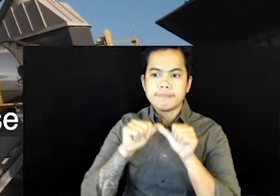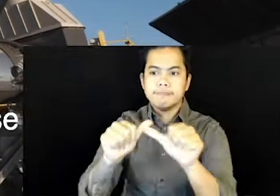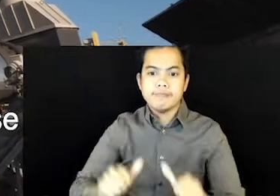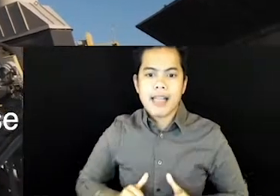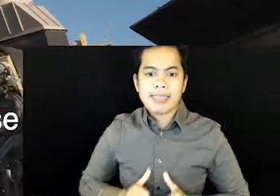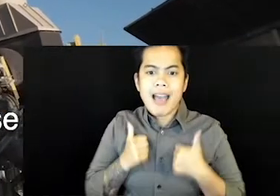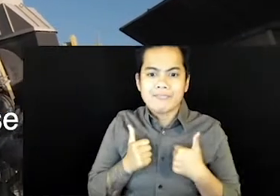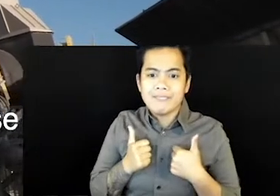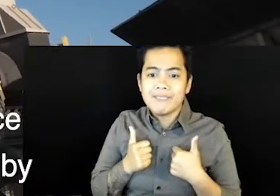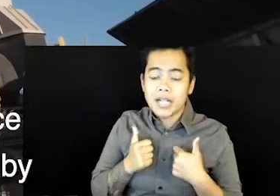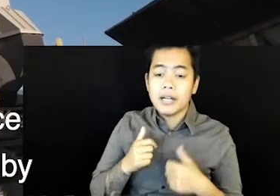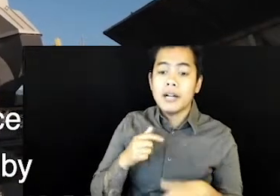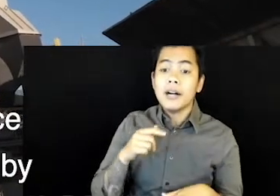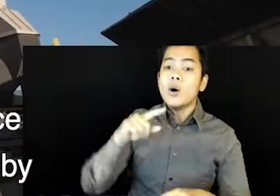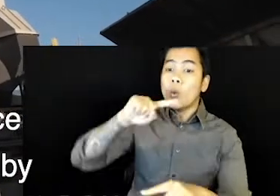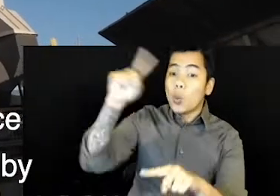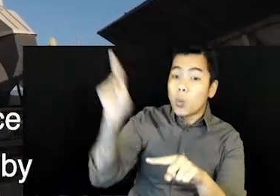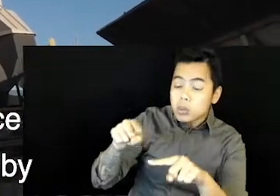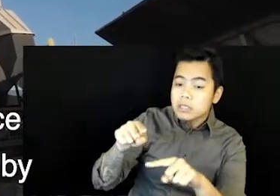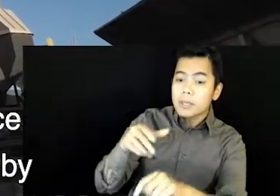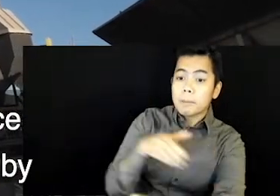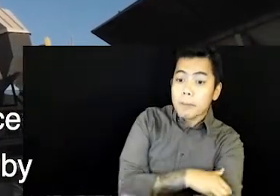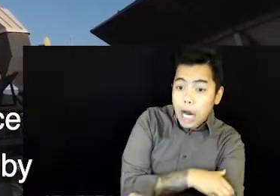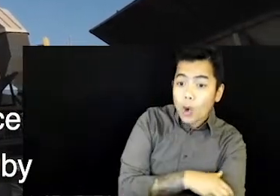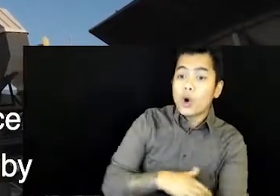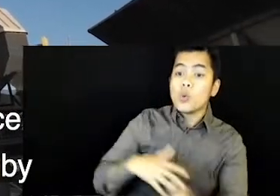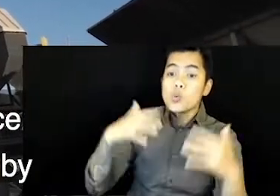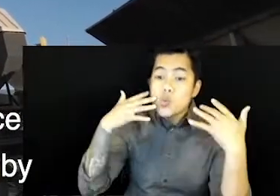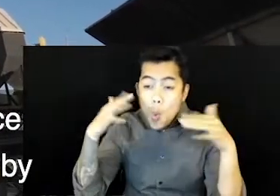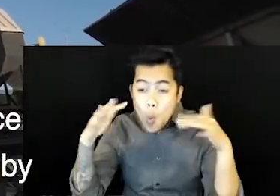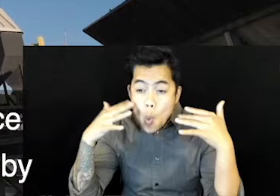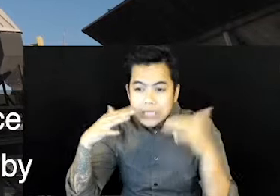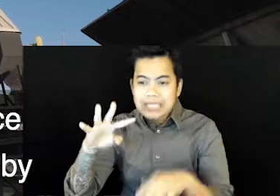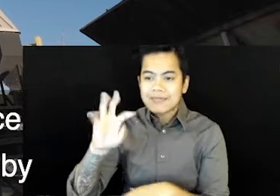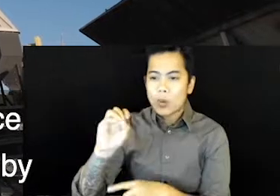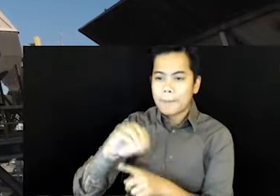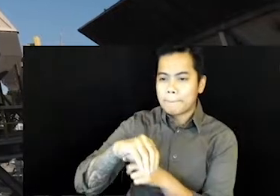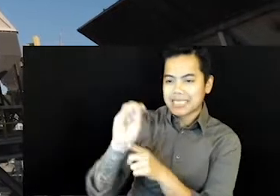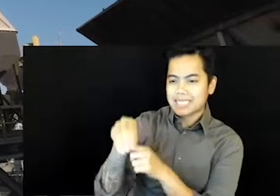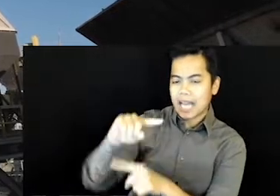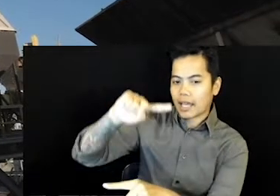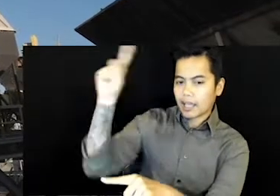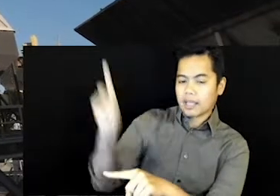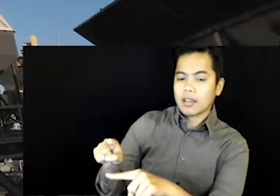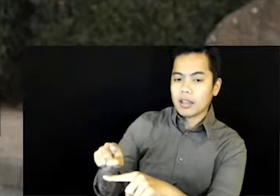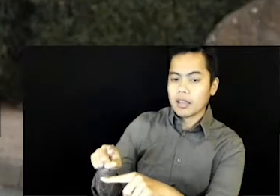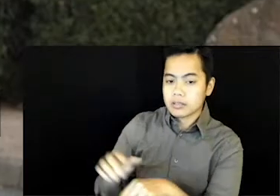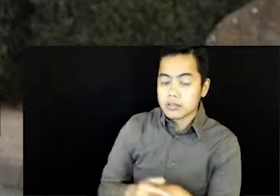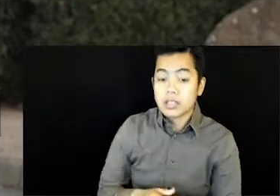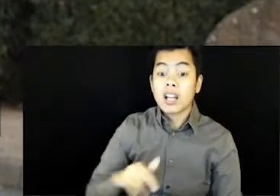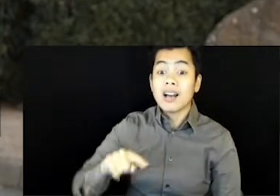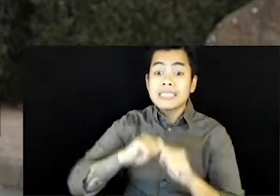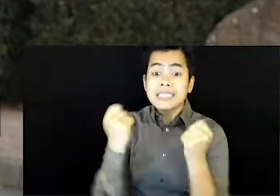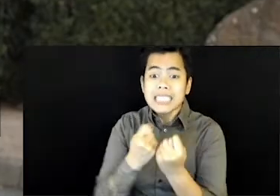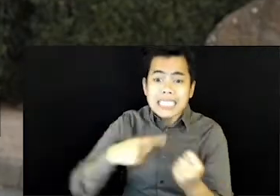factors extend the life of the baghouse components, reduce power consumption and noise by 40 decibels. Several Granite